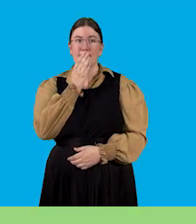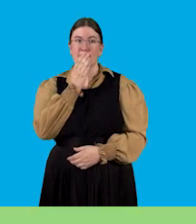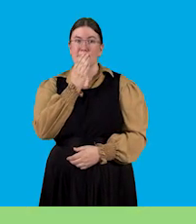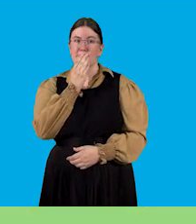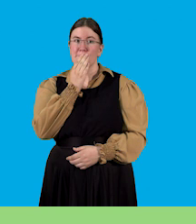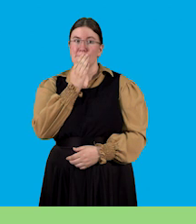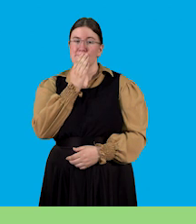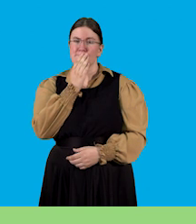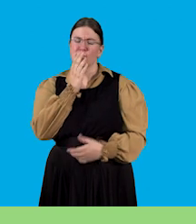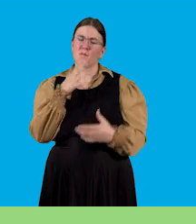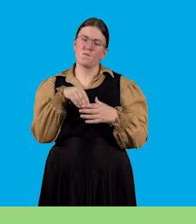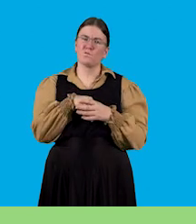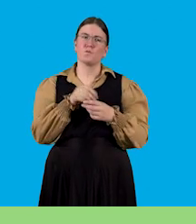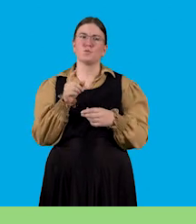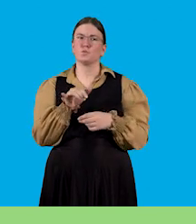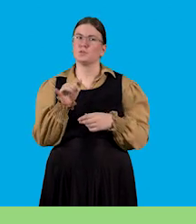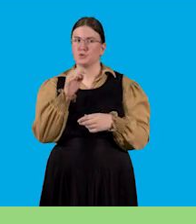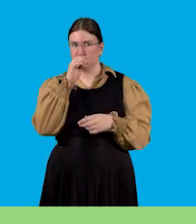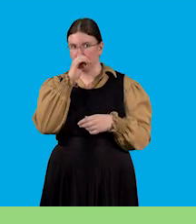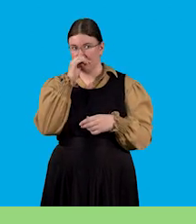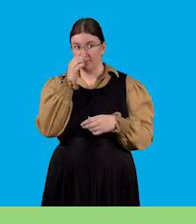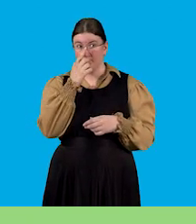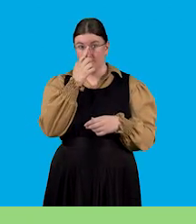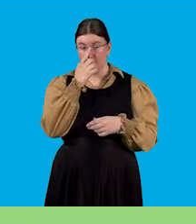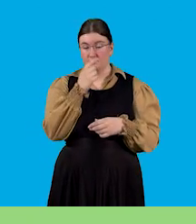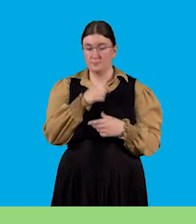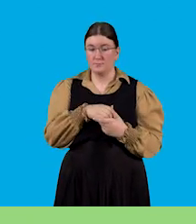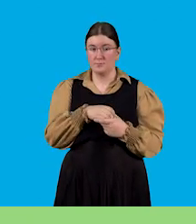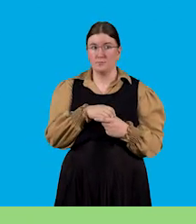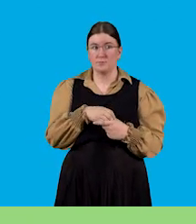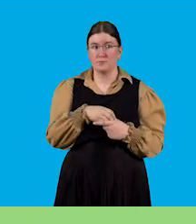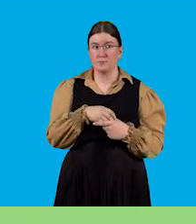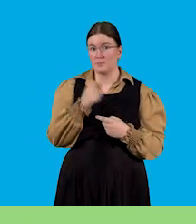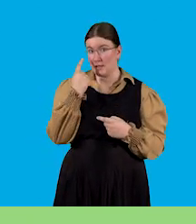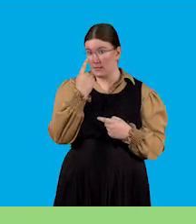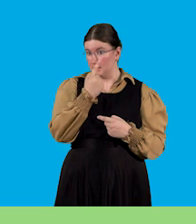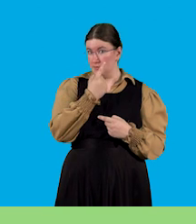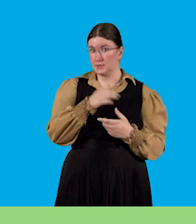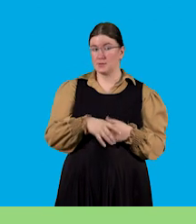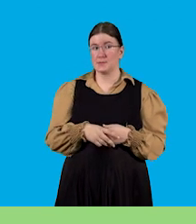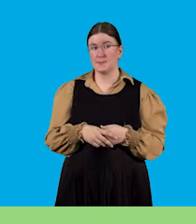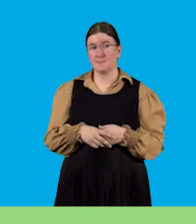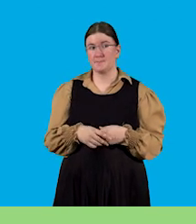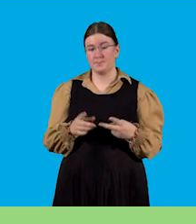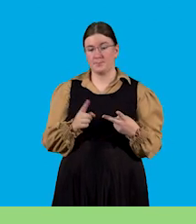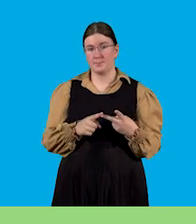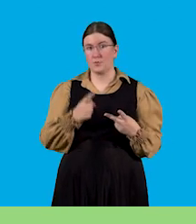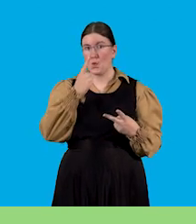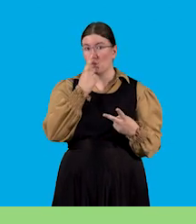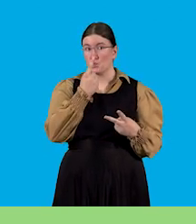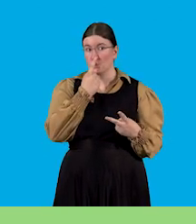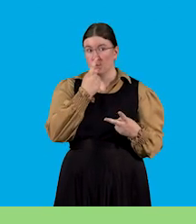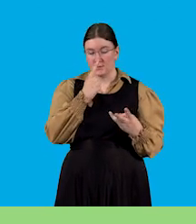situation, which sense organs are involved? We have the eyes, the